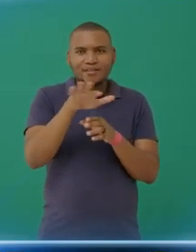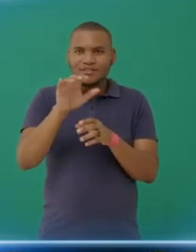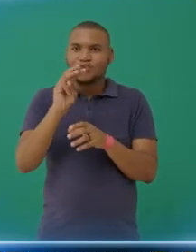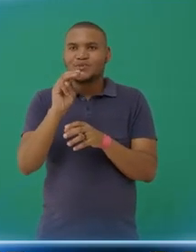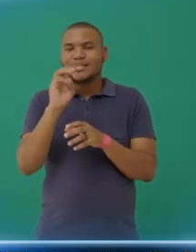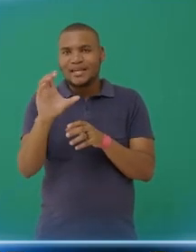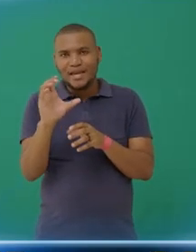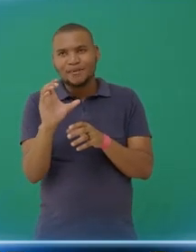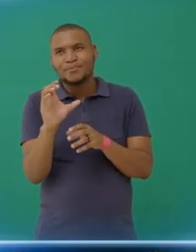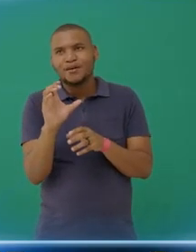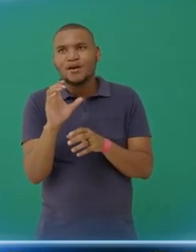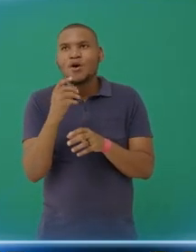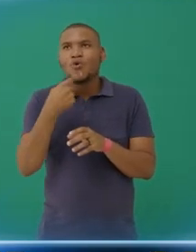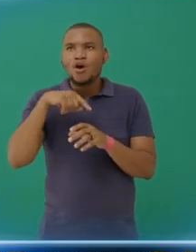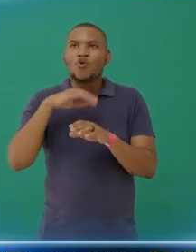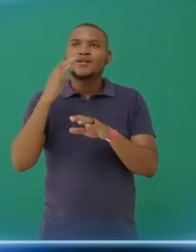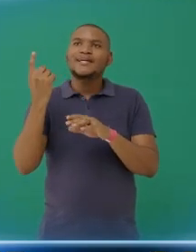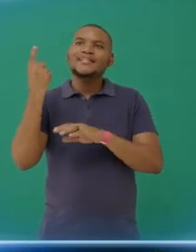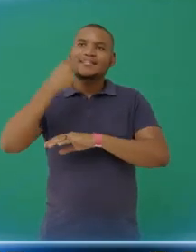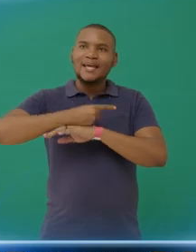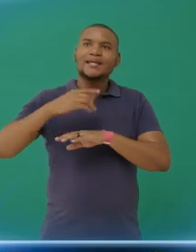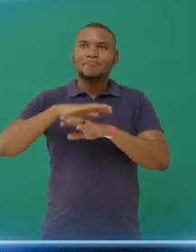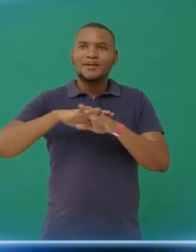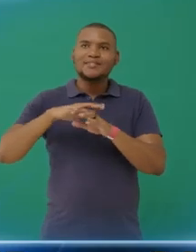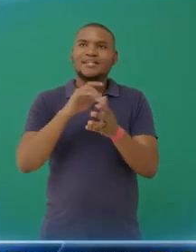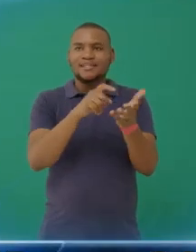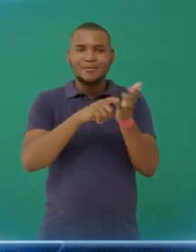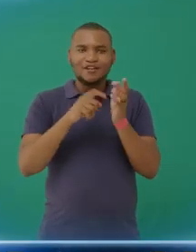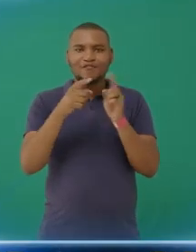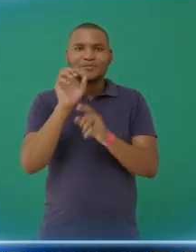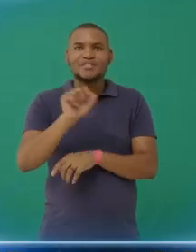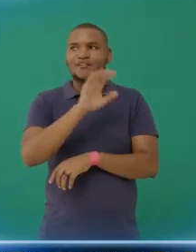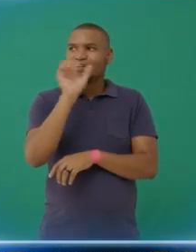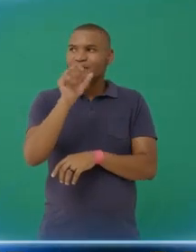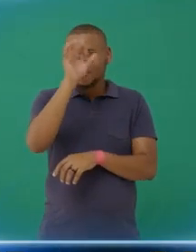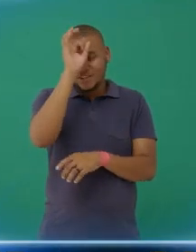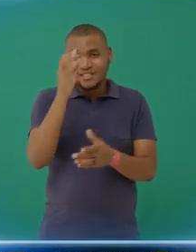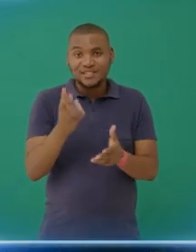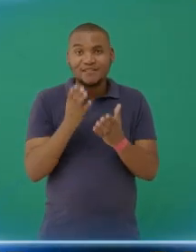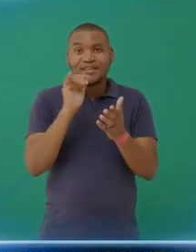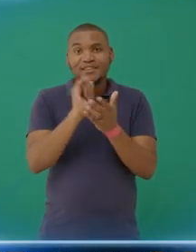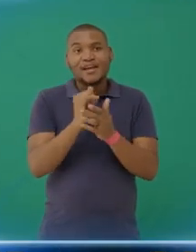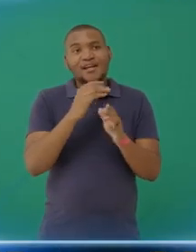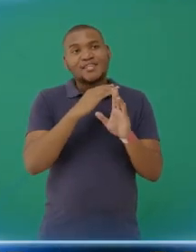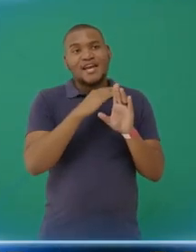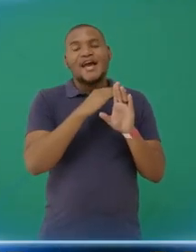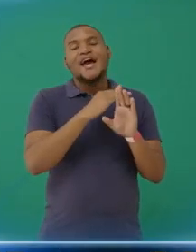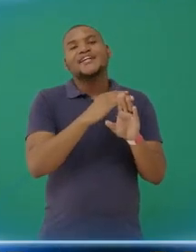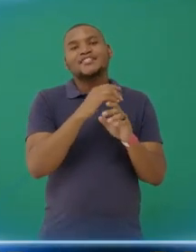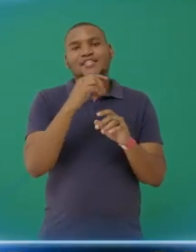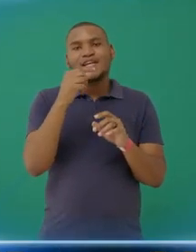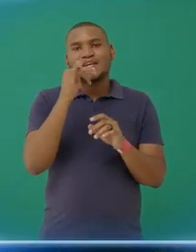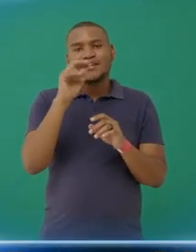are on a daily basis demanding from the South African Police Service so that the anti-gang strategy can actually be